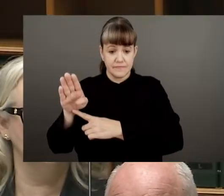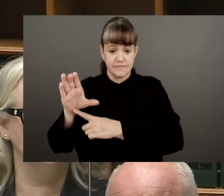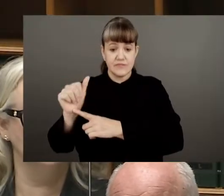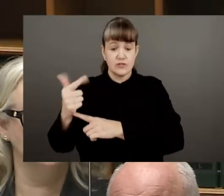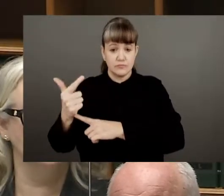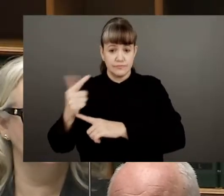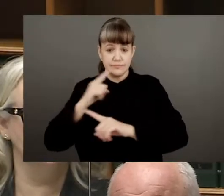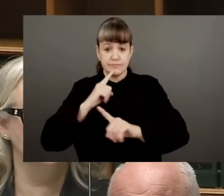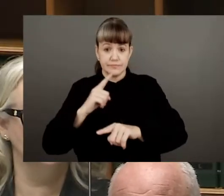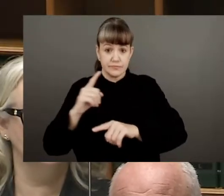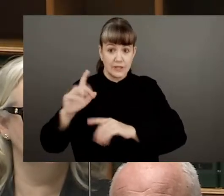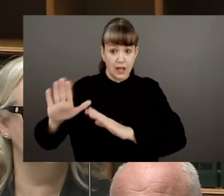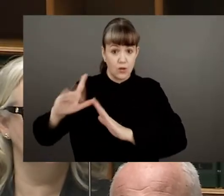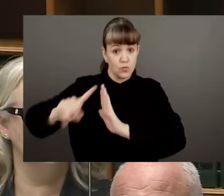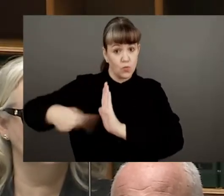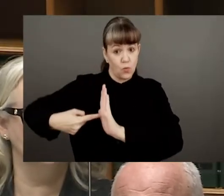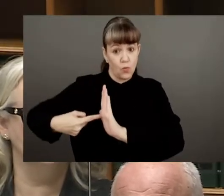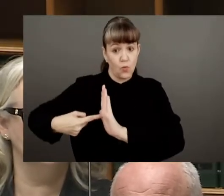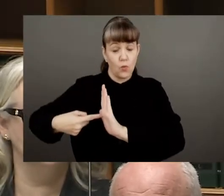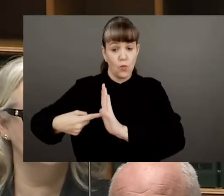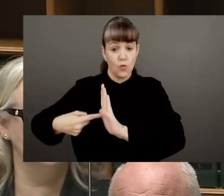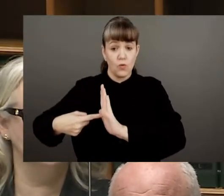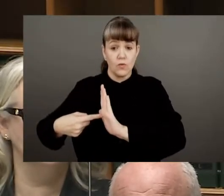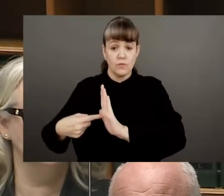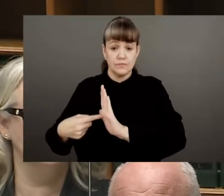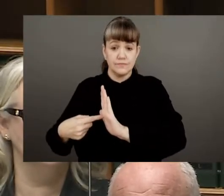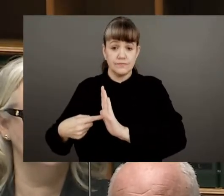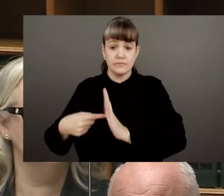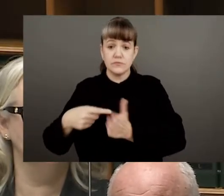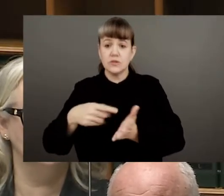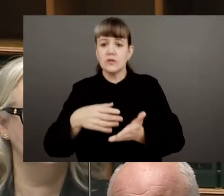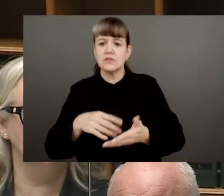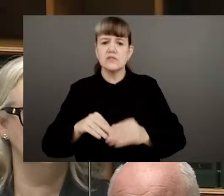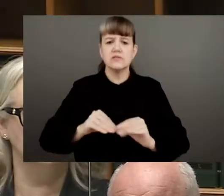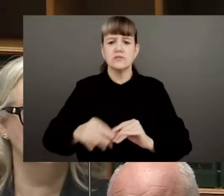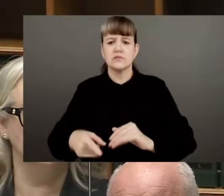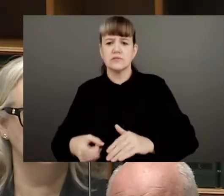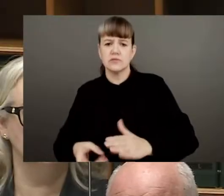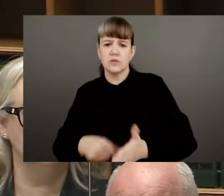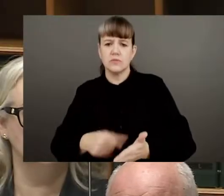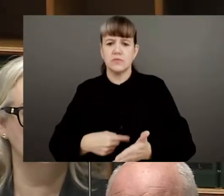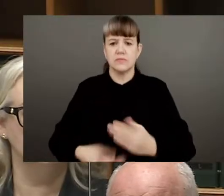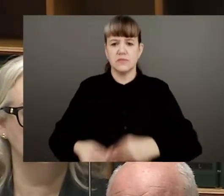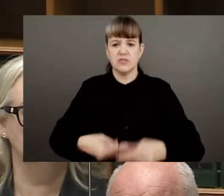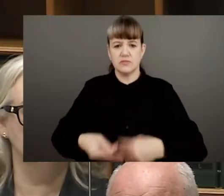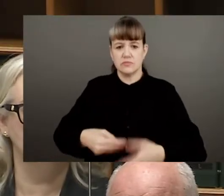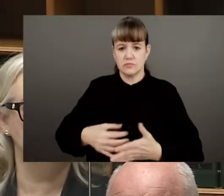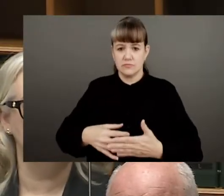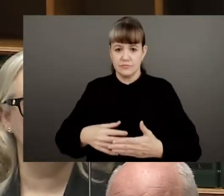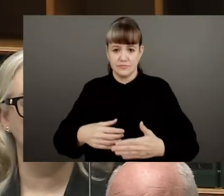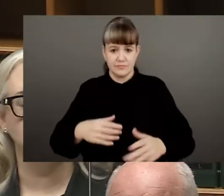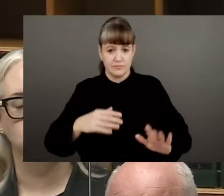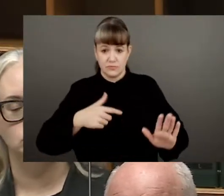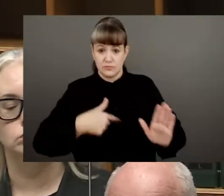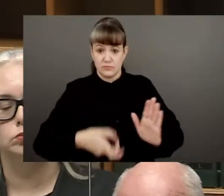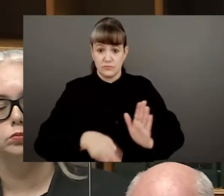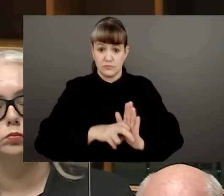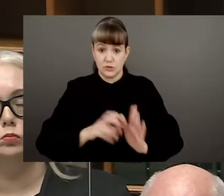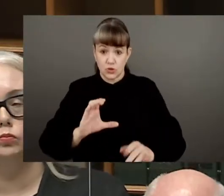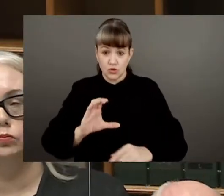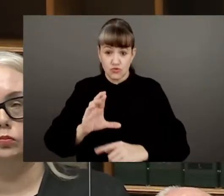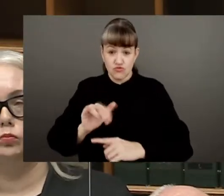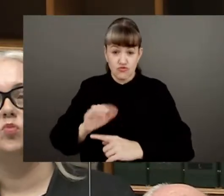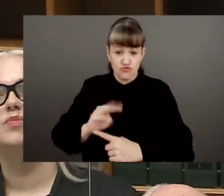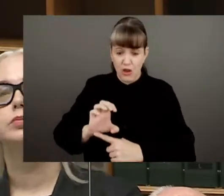public safety issues on our street. I am proud of what we've put on the table to make it safer for all of the